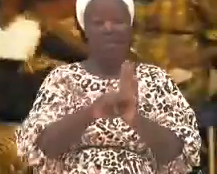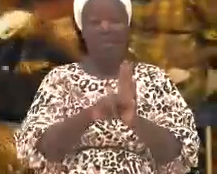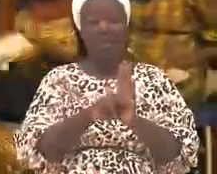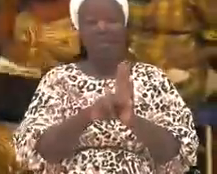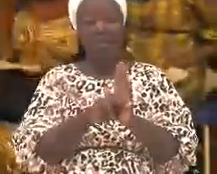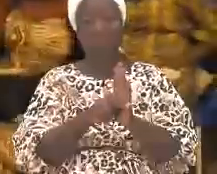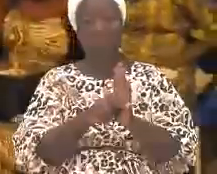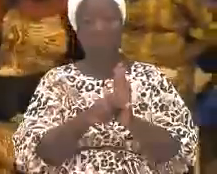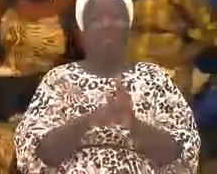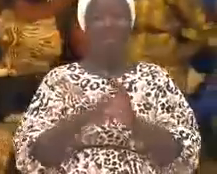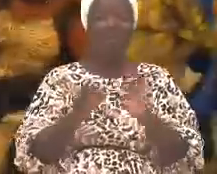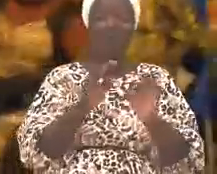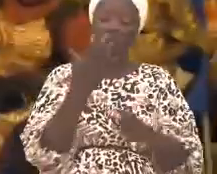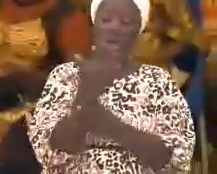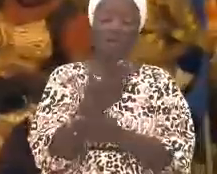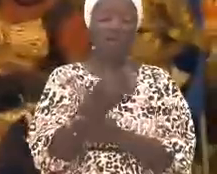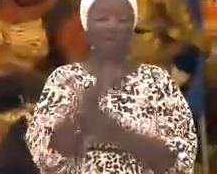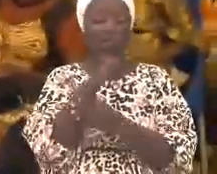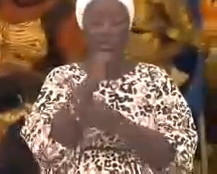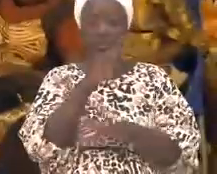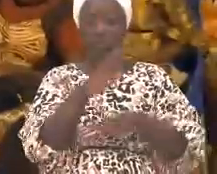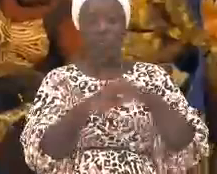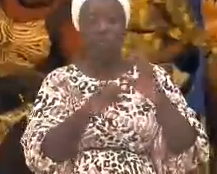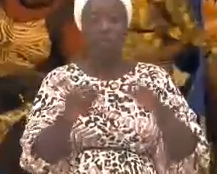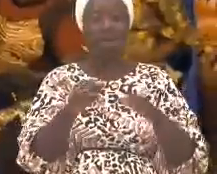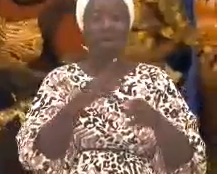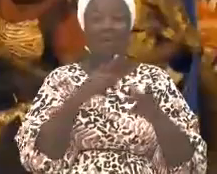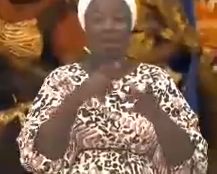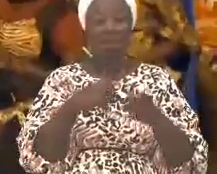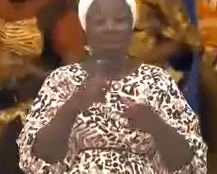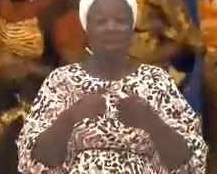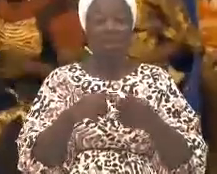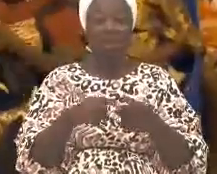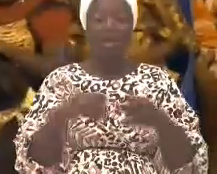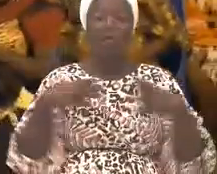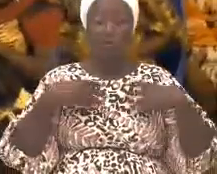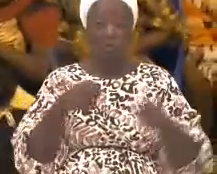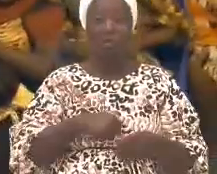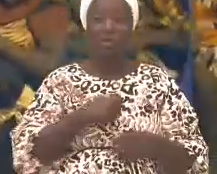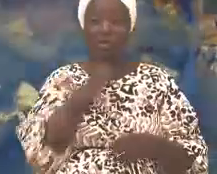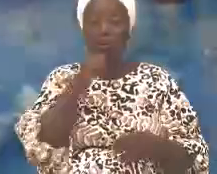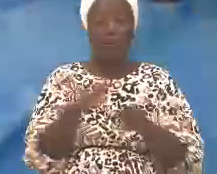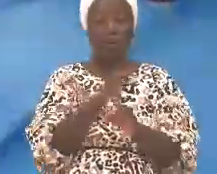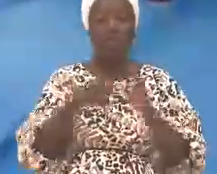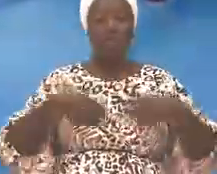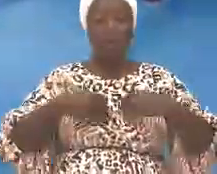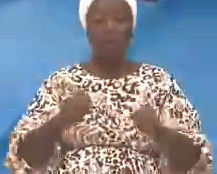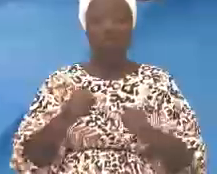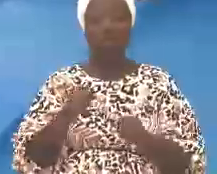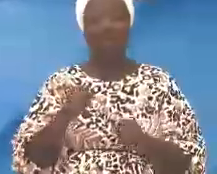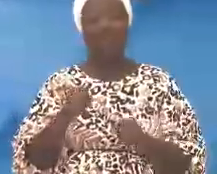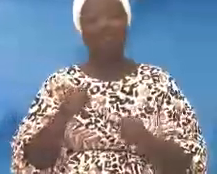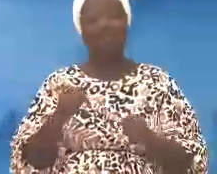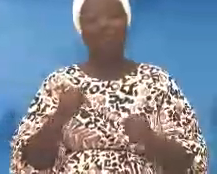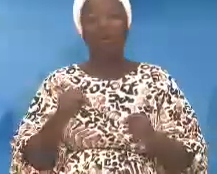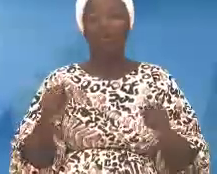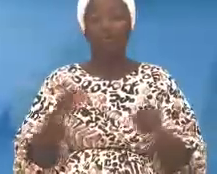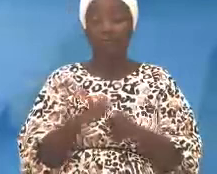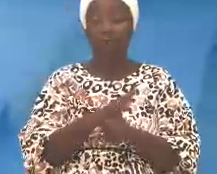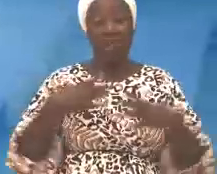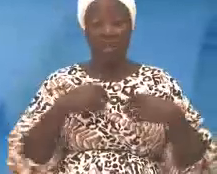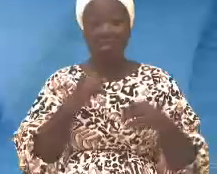walking, you are not whole. If your feet are not walking, you are not whole. If your tongue cannot talk, you are not whole. If your eyes cannot see, you